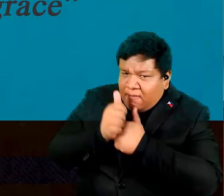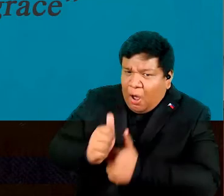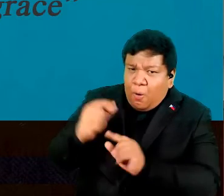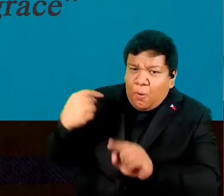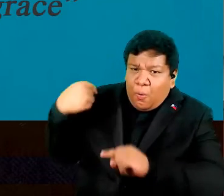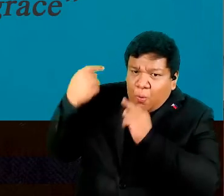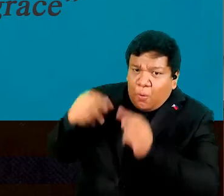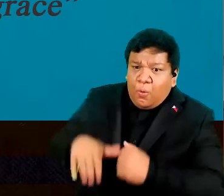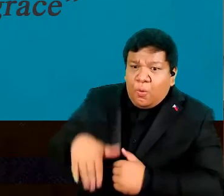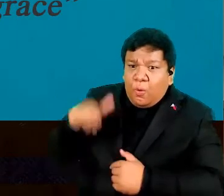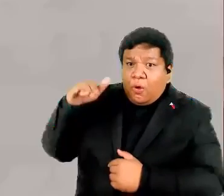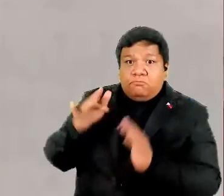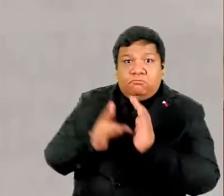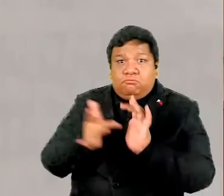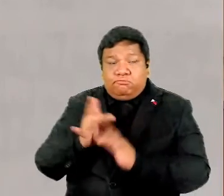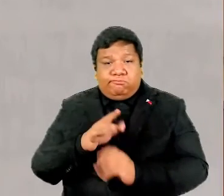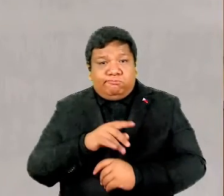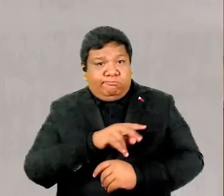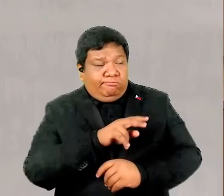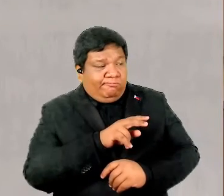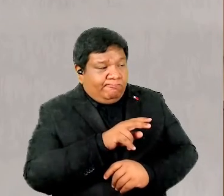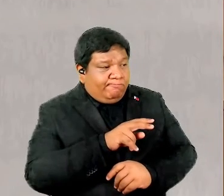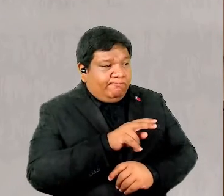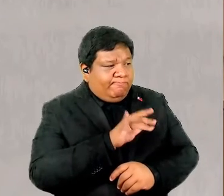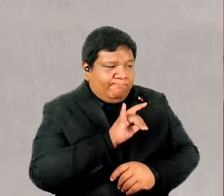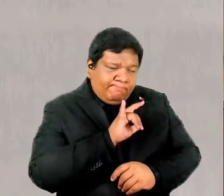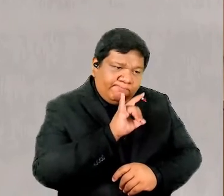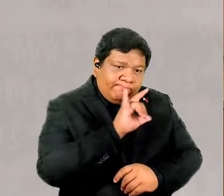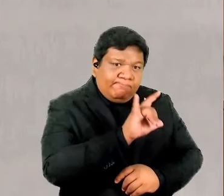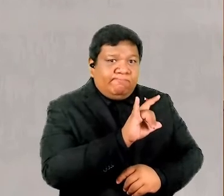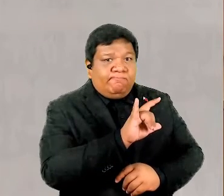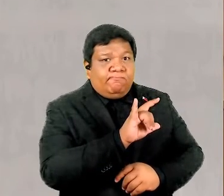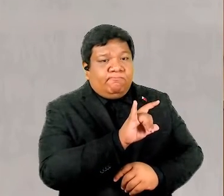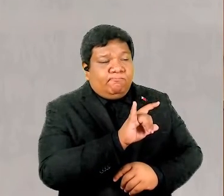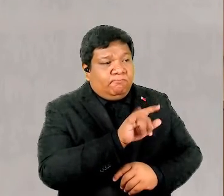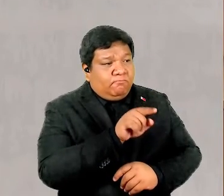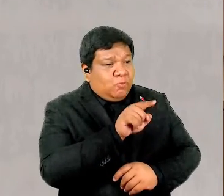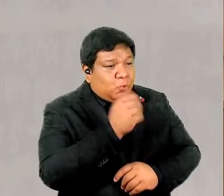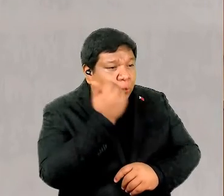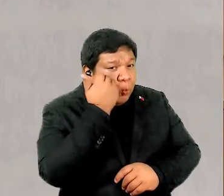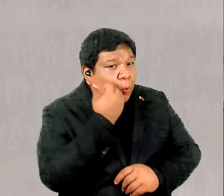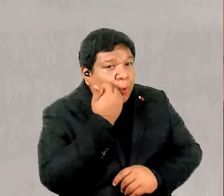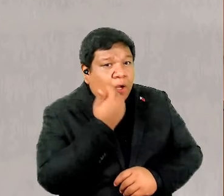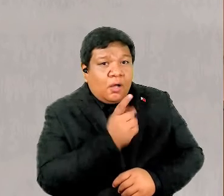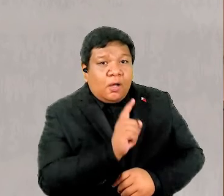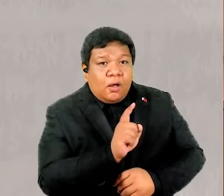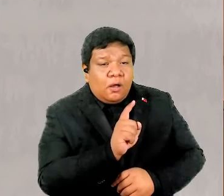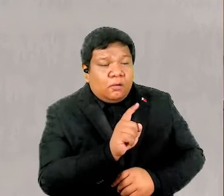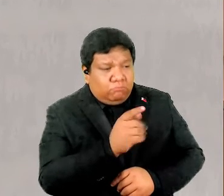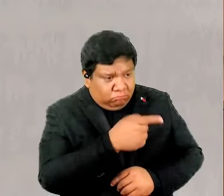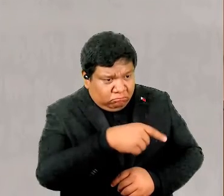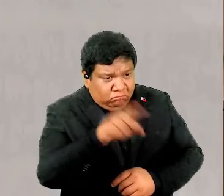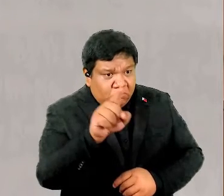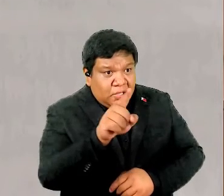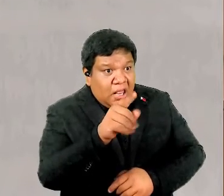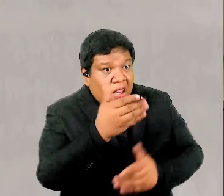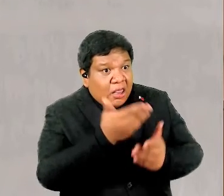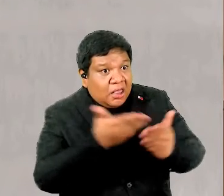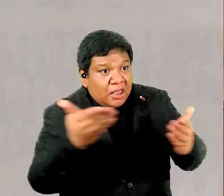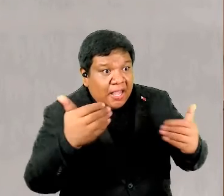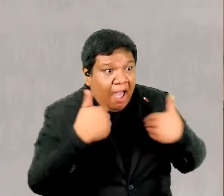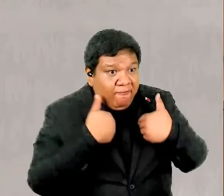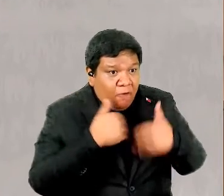a very young age. But Jesus looked at him and loved him. "One thing you lack," he said, "go.